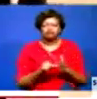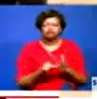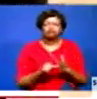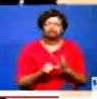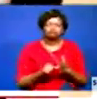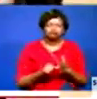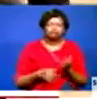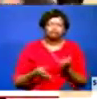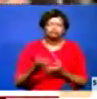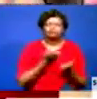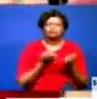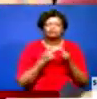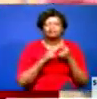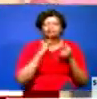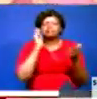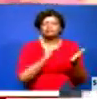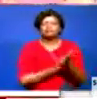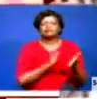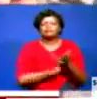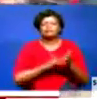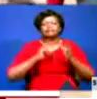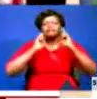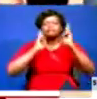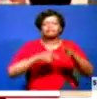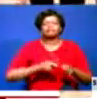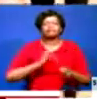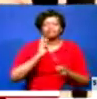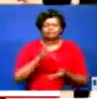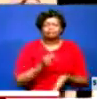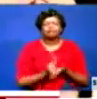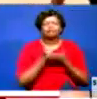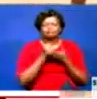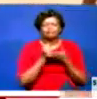says the recommendations of the report will go a long way in